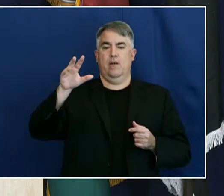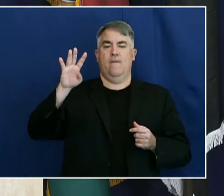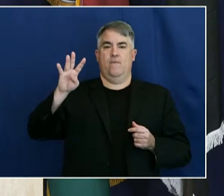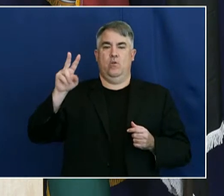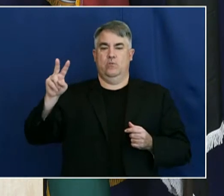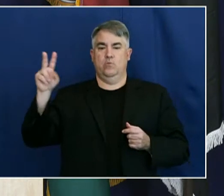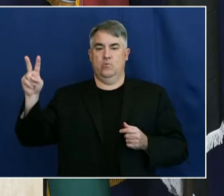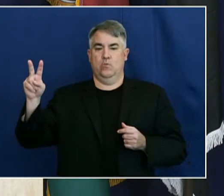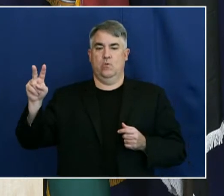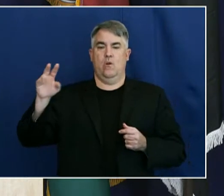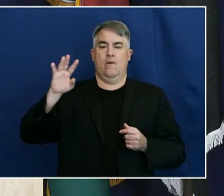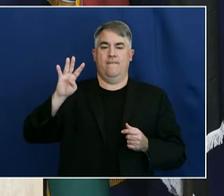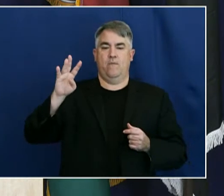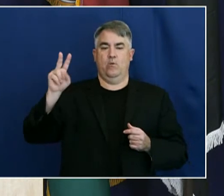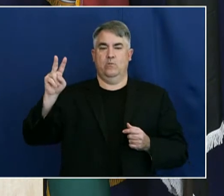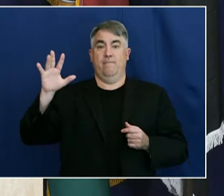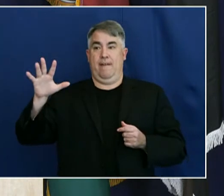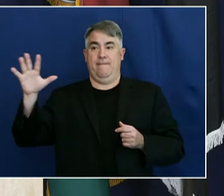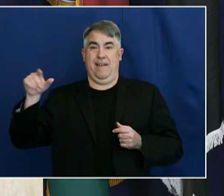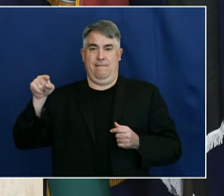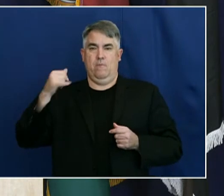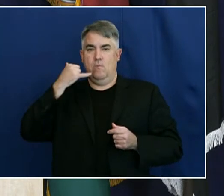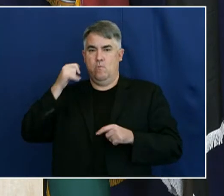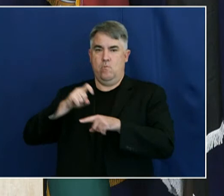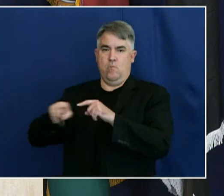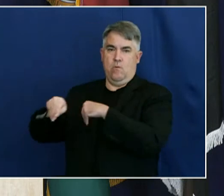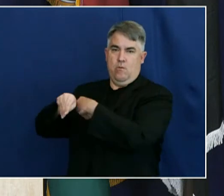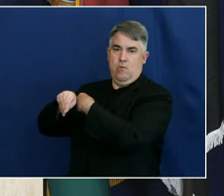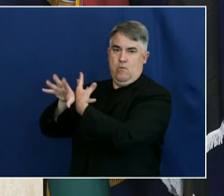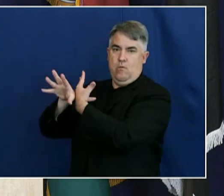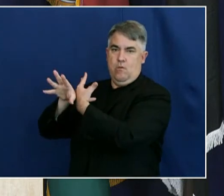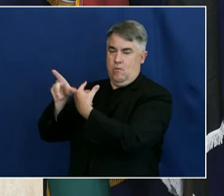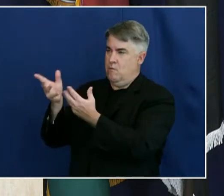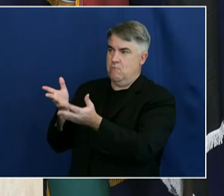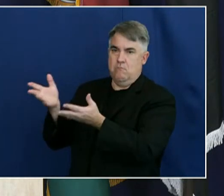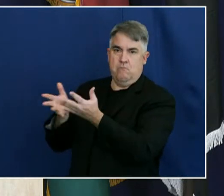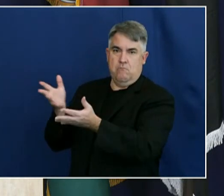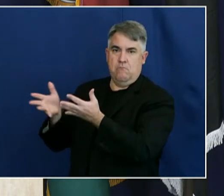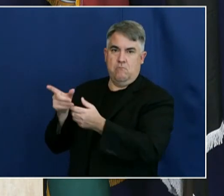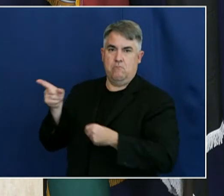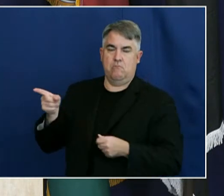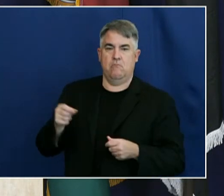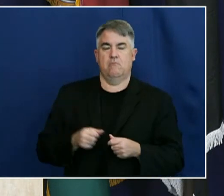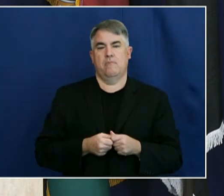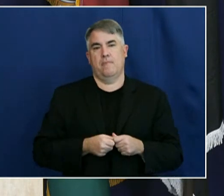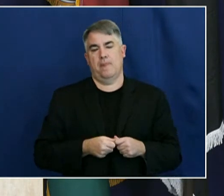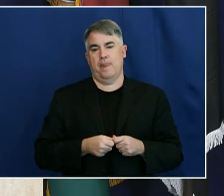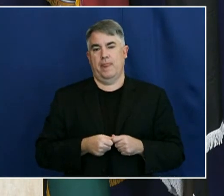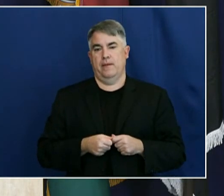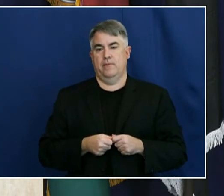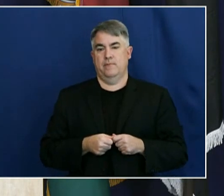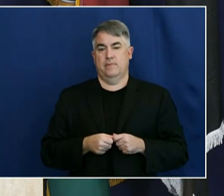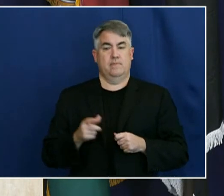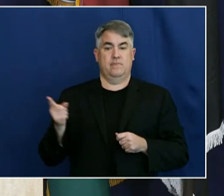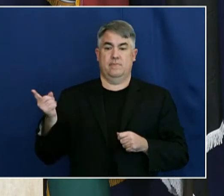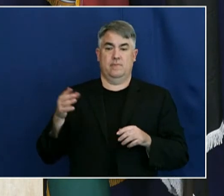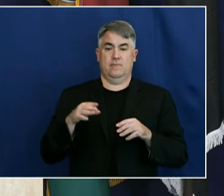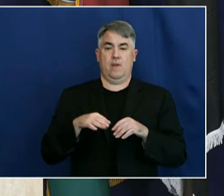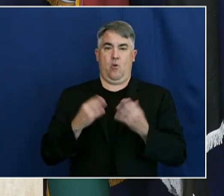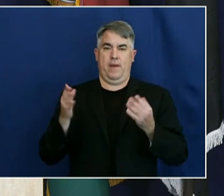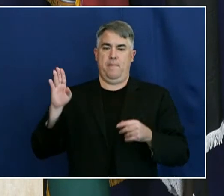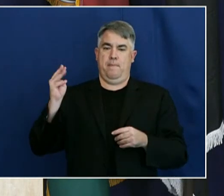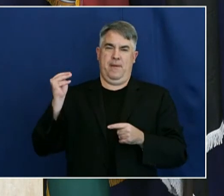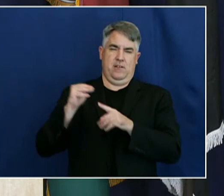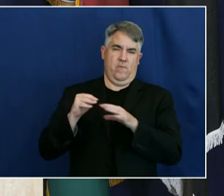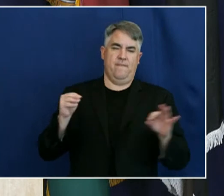1-833-422-4255 to sign up for a vaccine appointment. This hotline is going to be open weekdays from 8 a.m. to 8 p.m. and